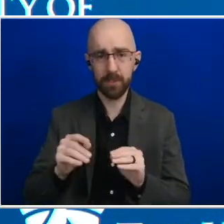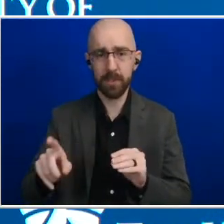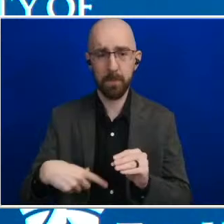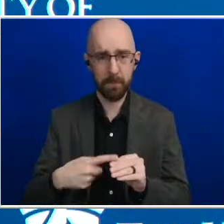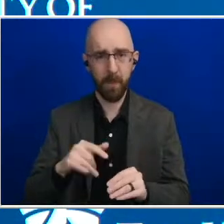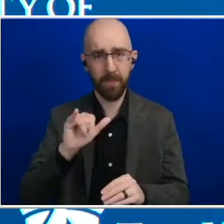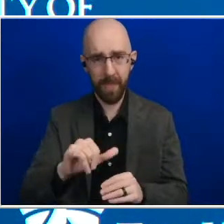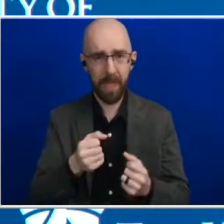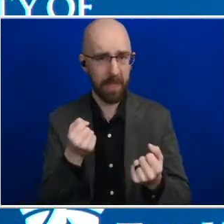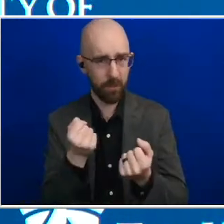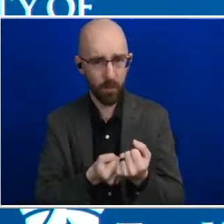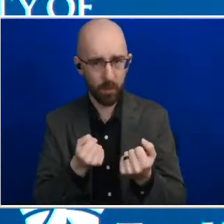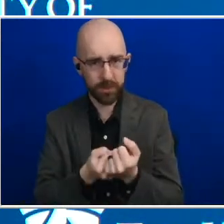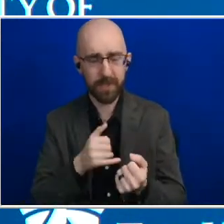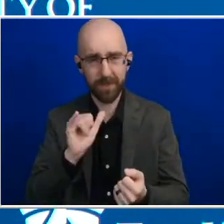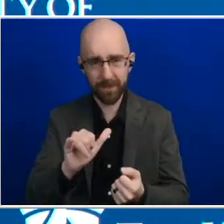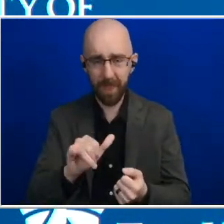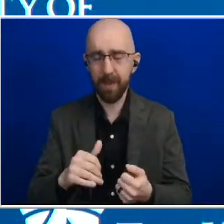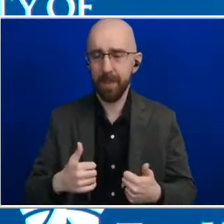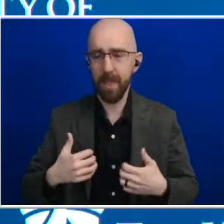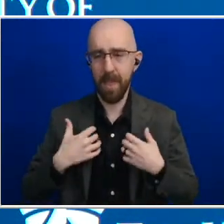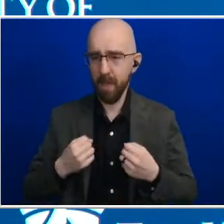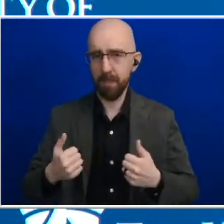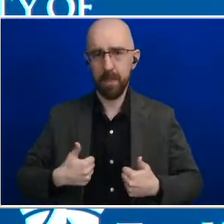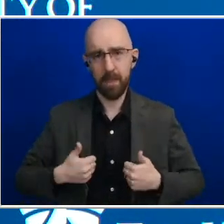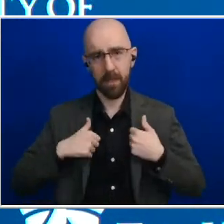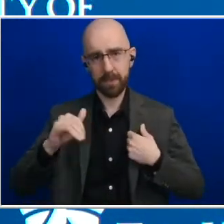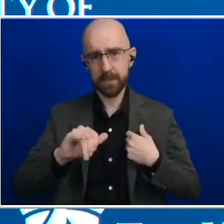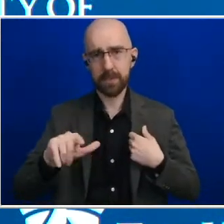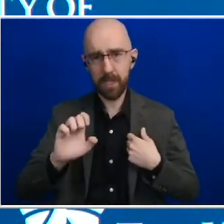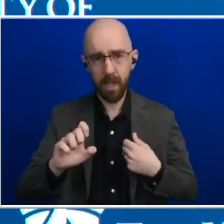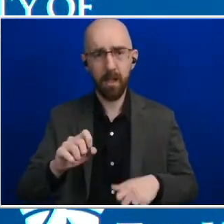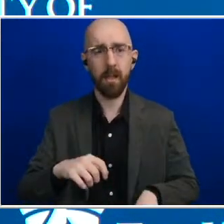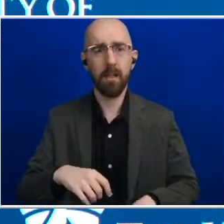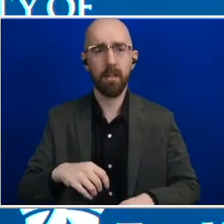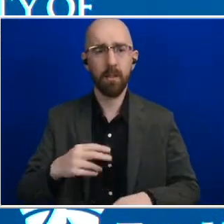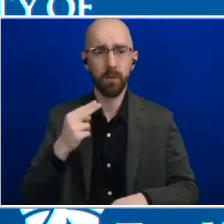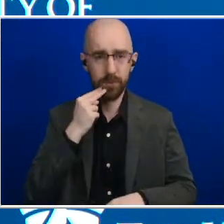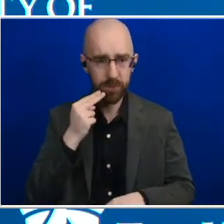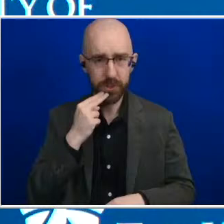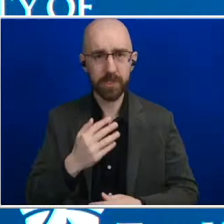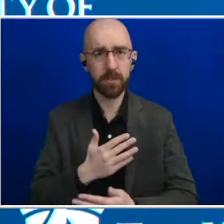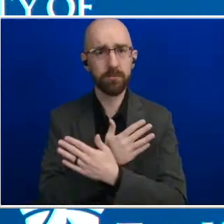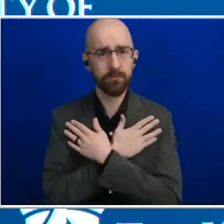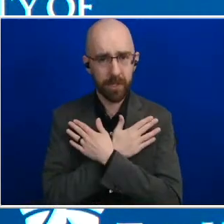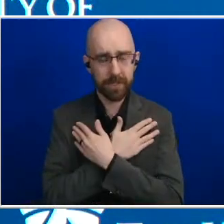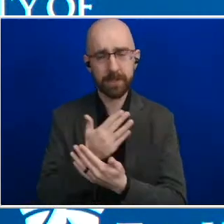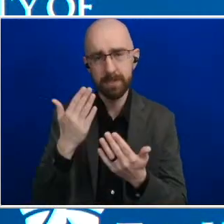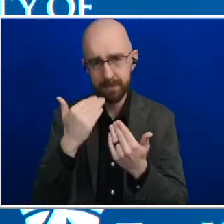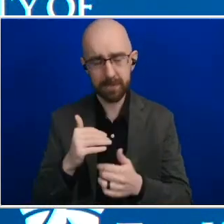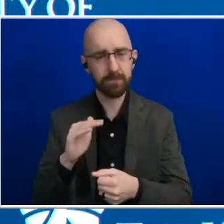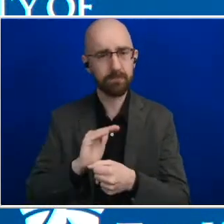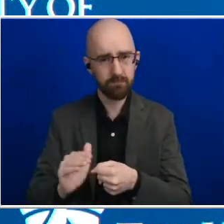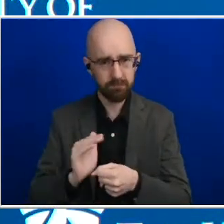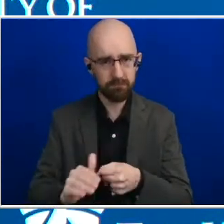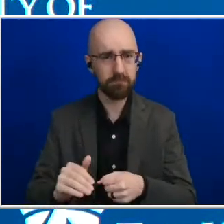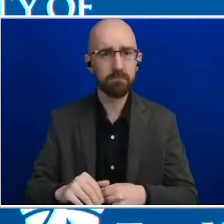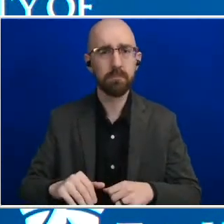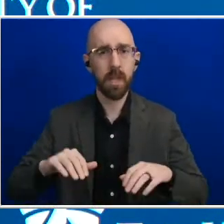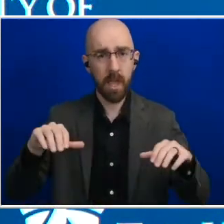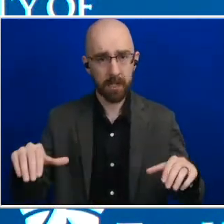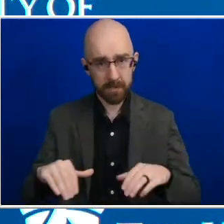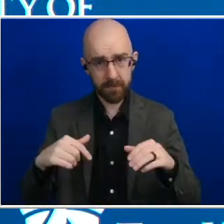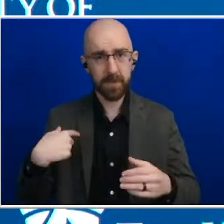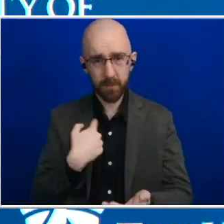that healthy lifestyle. It's adequate nutrition, adequate rest and sleep, adequate activity, as we have talked about.